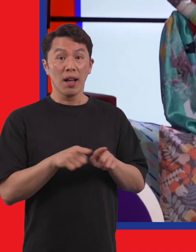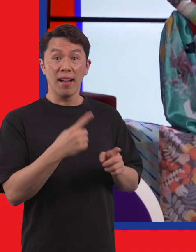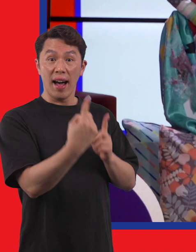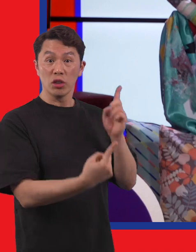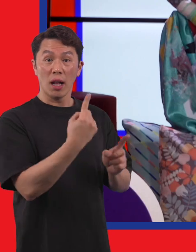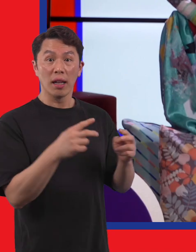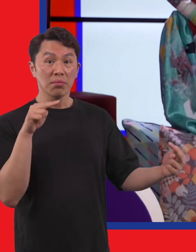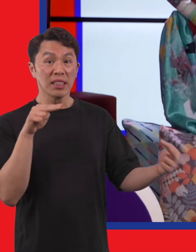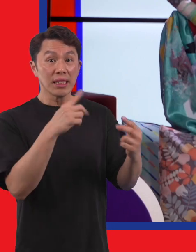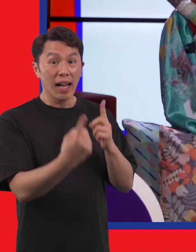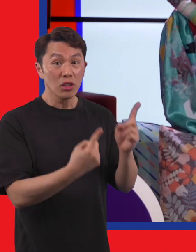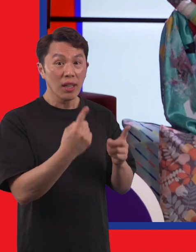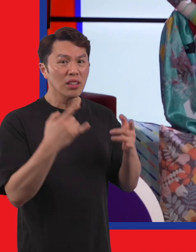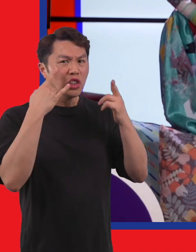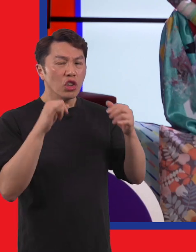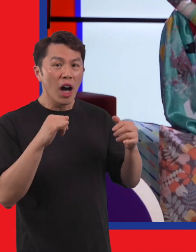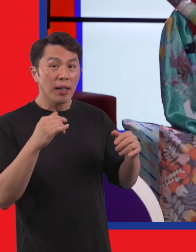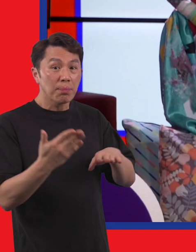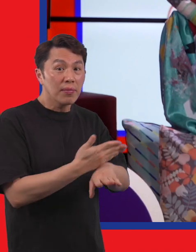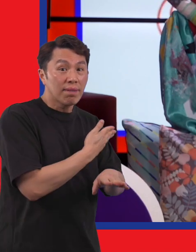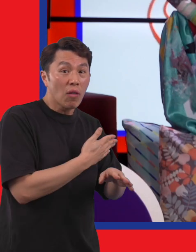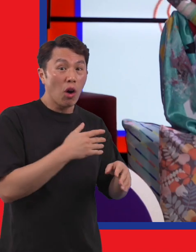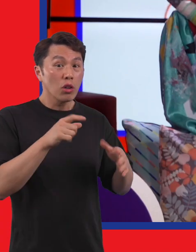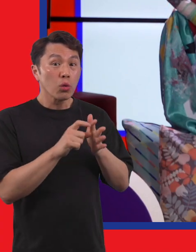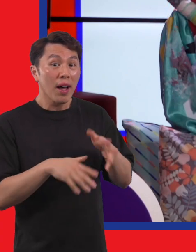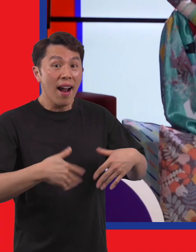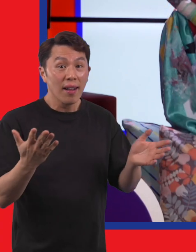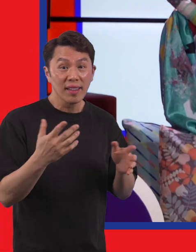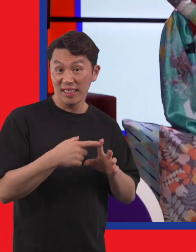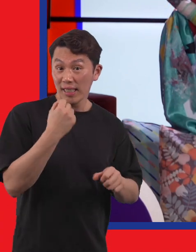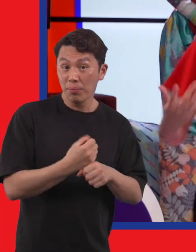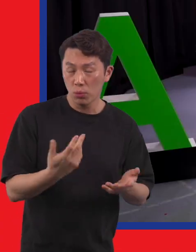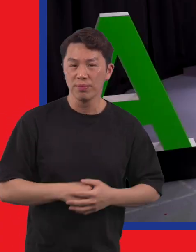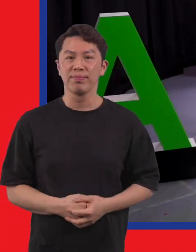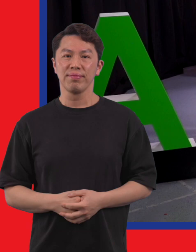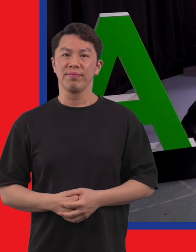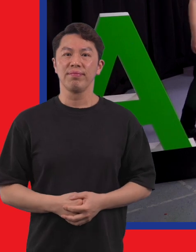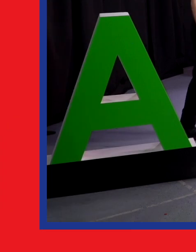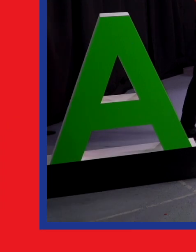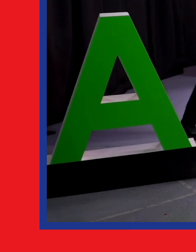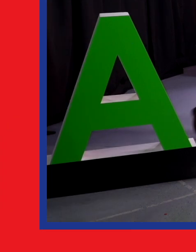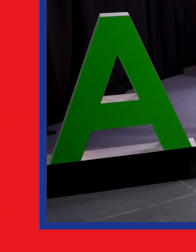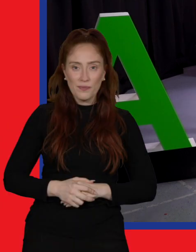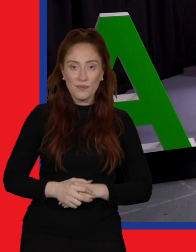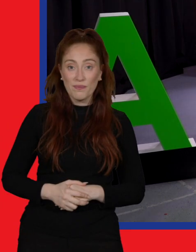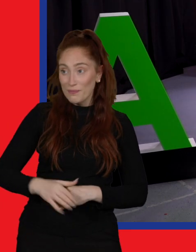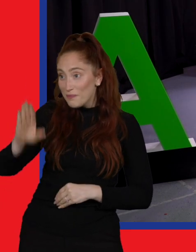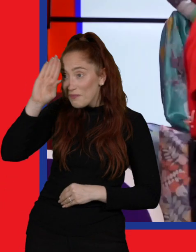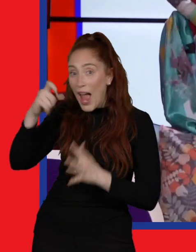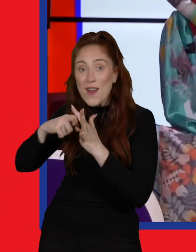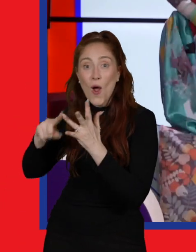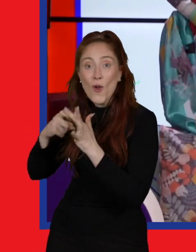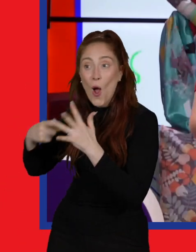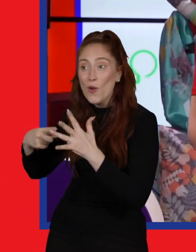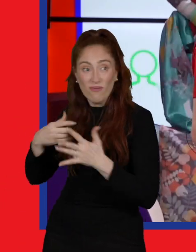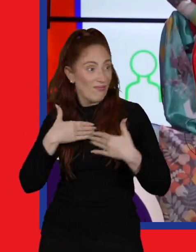Absolutely, Coco. When we see each other, we check in before we do anything like this. Hey Coco, how